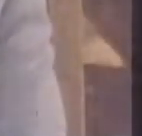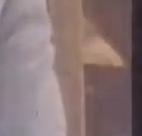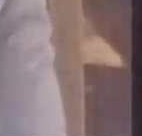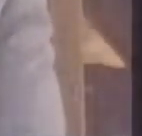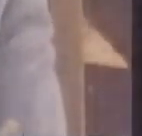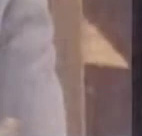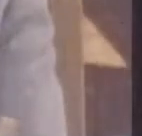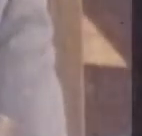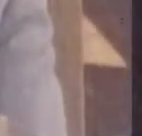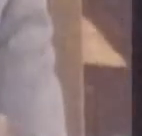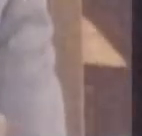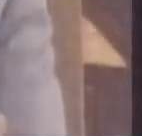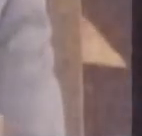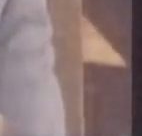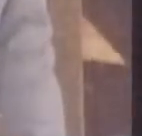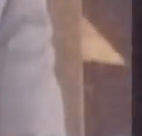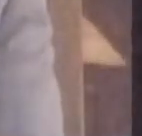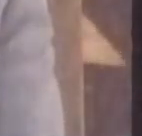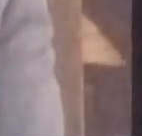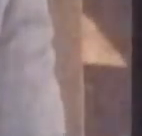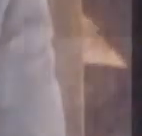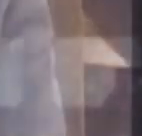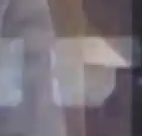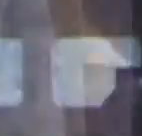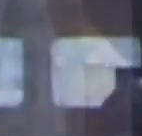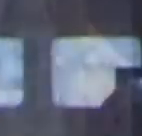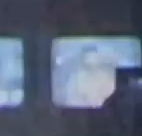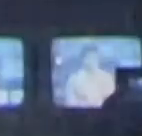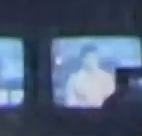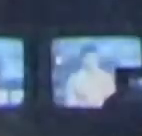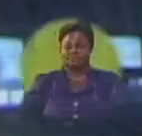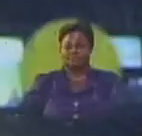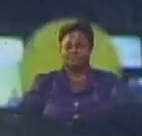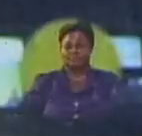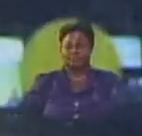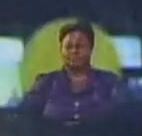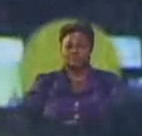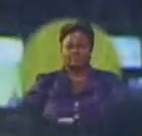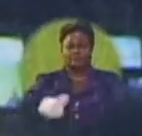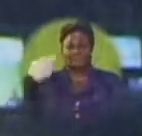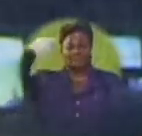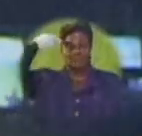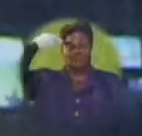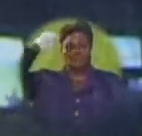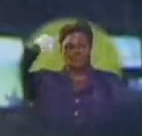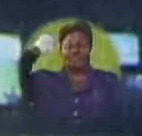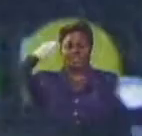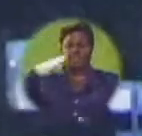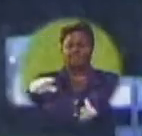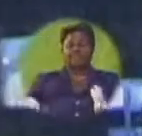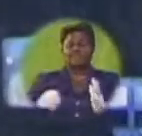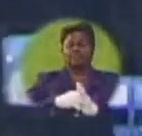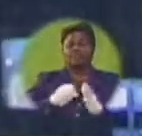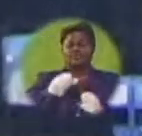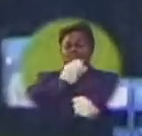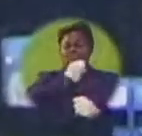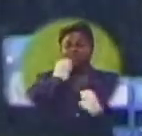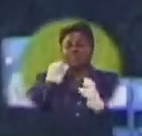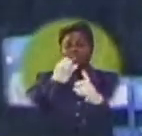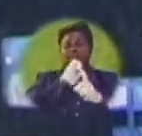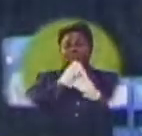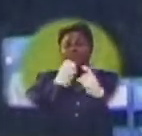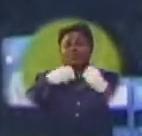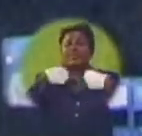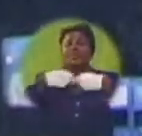off, and then we are withered down to almost nothing. He adds that culture is a way of life and must